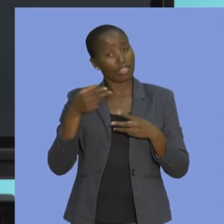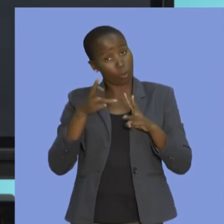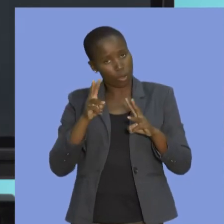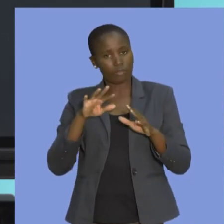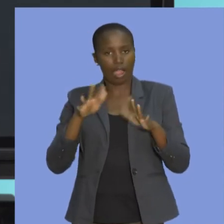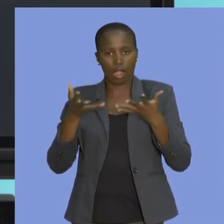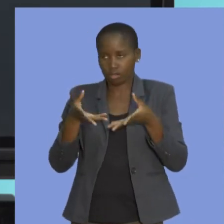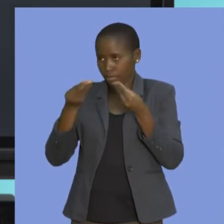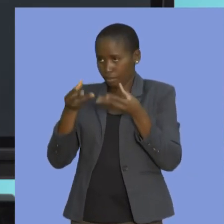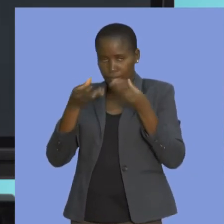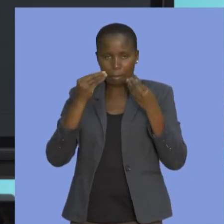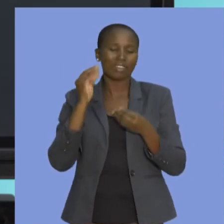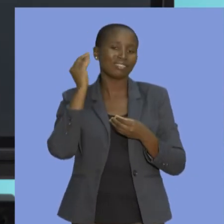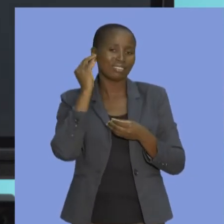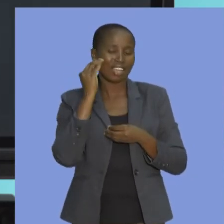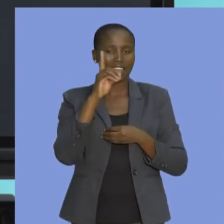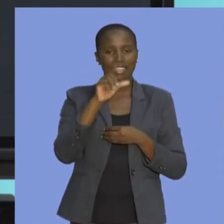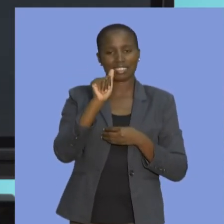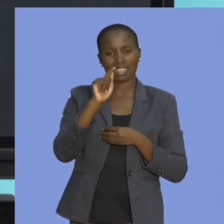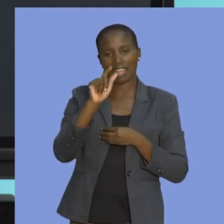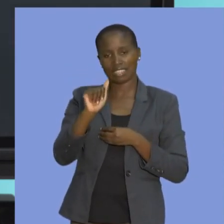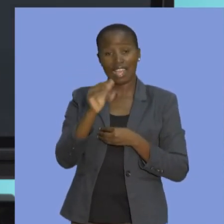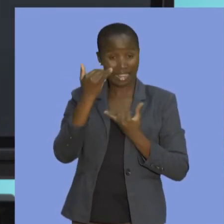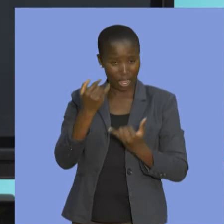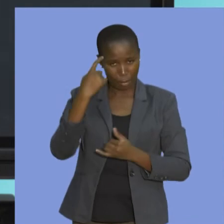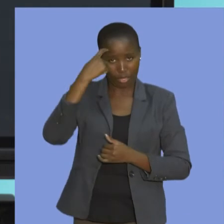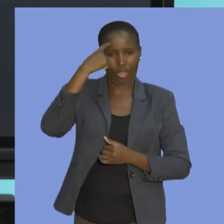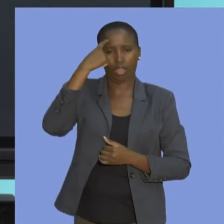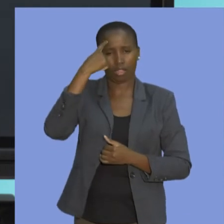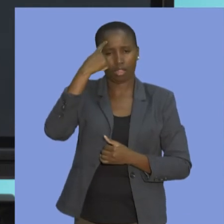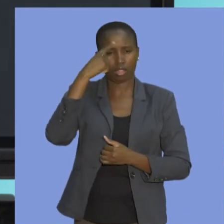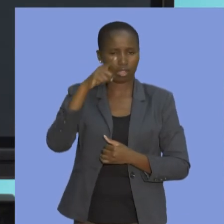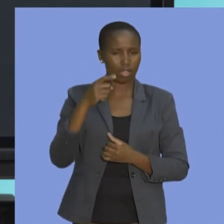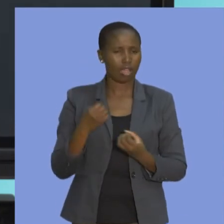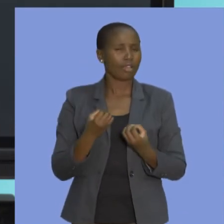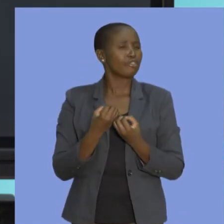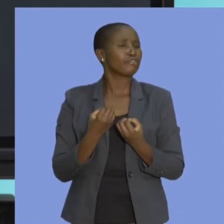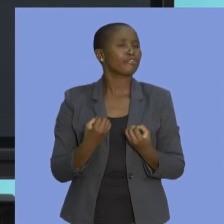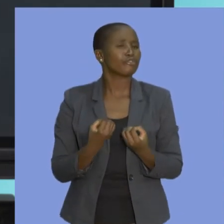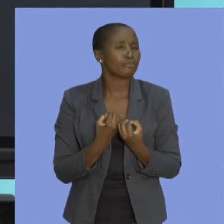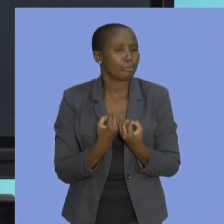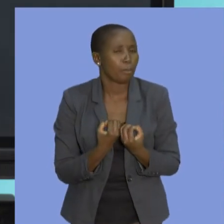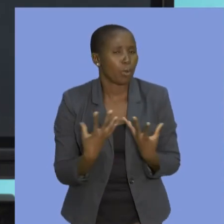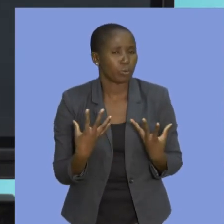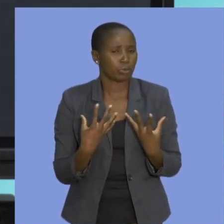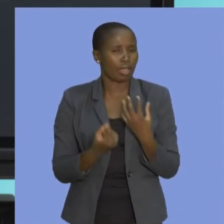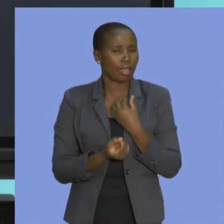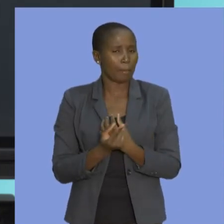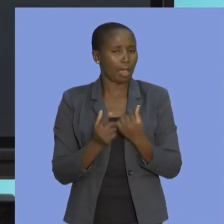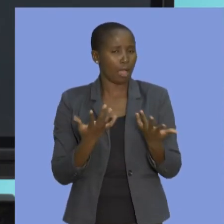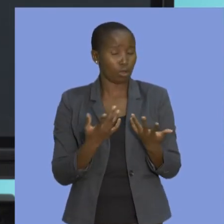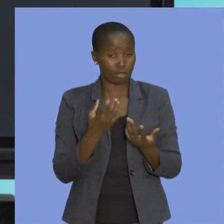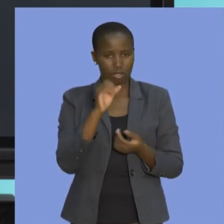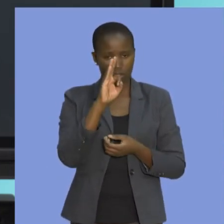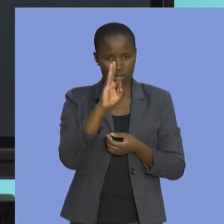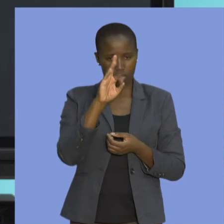after now, what I'd like you to think is, what is this frequency polygon? You know what is frequency mean? Do you know what is a